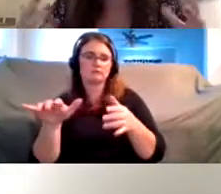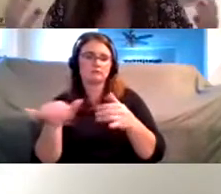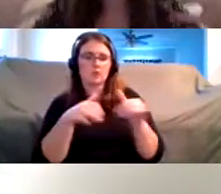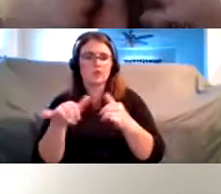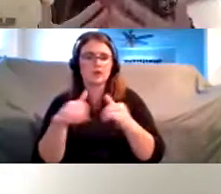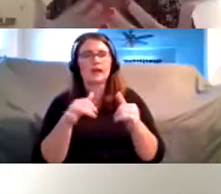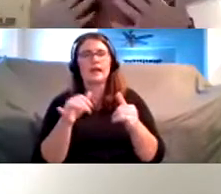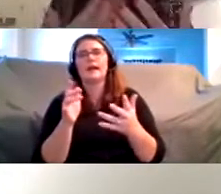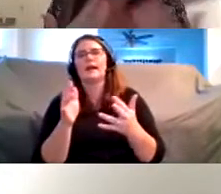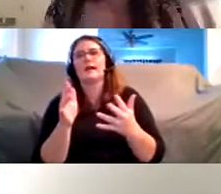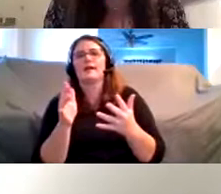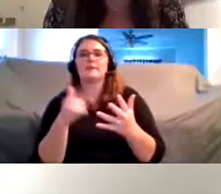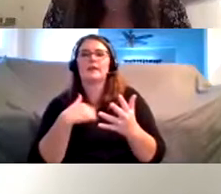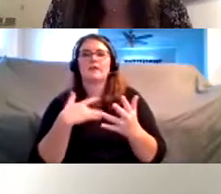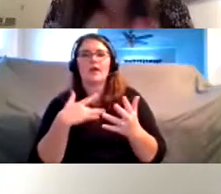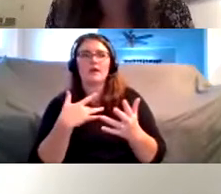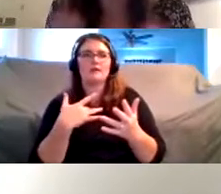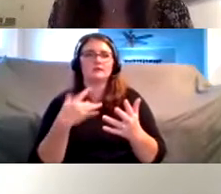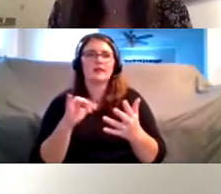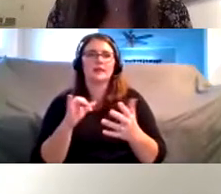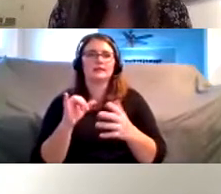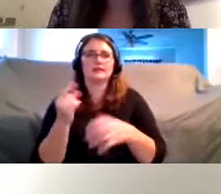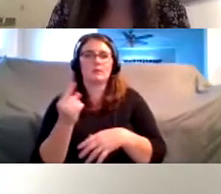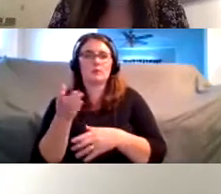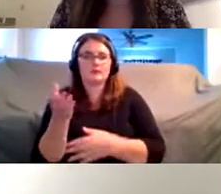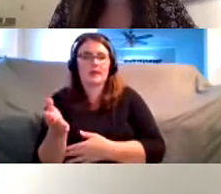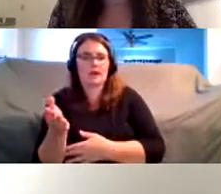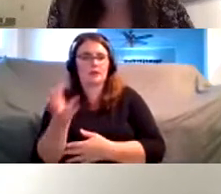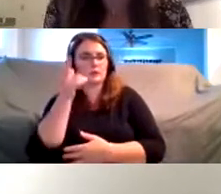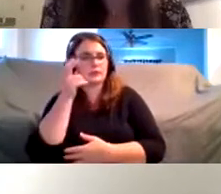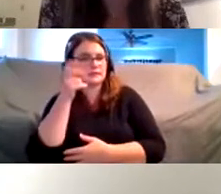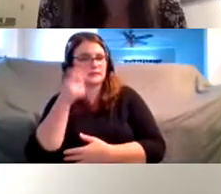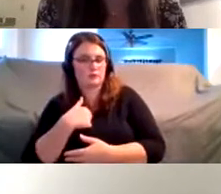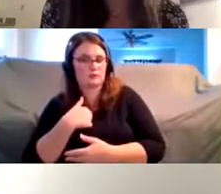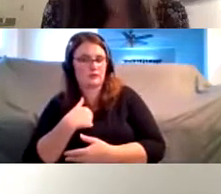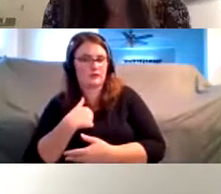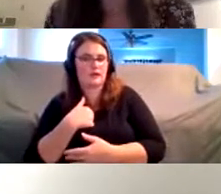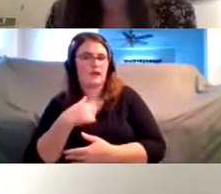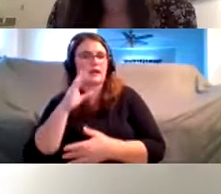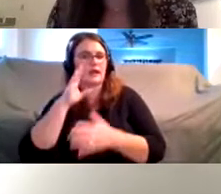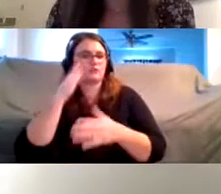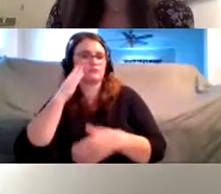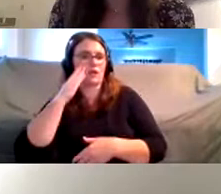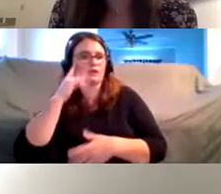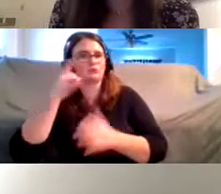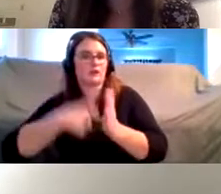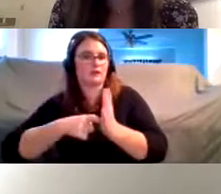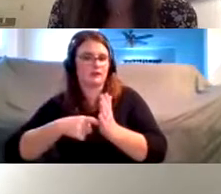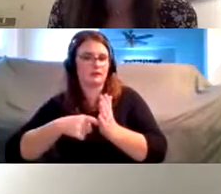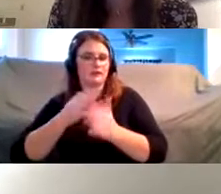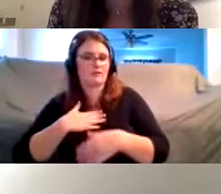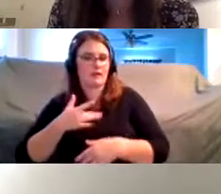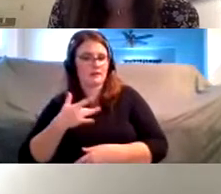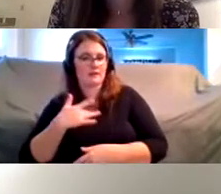what is the word, like someone was there to hear what I'm saying and acknowledge it, if that makes sense.